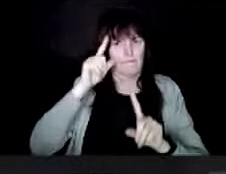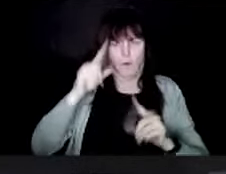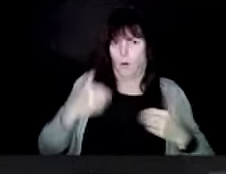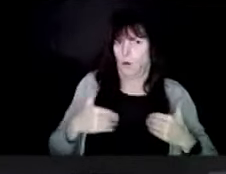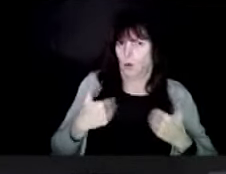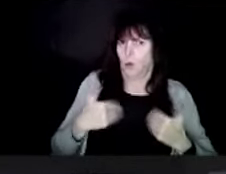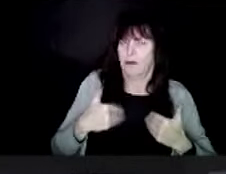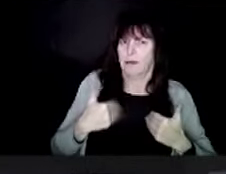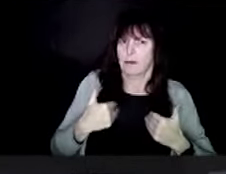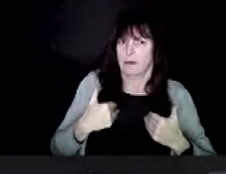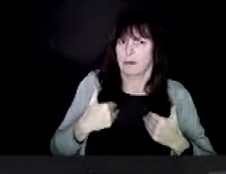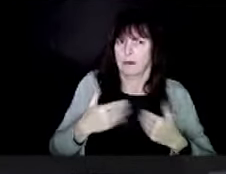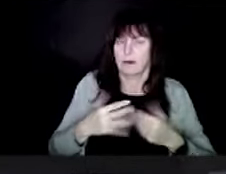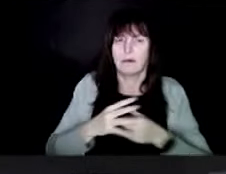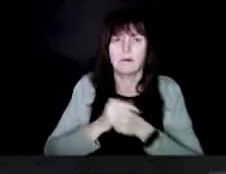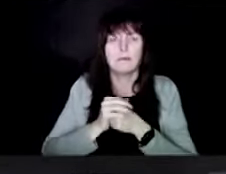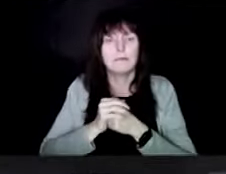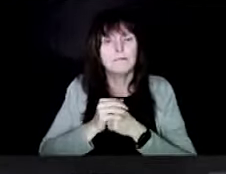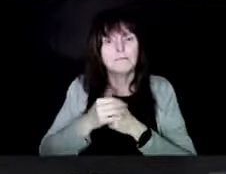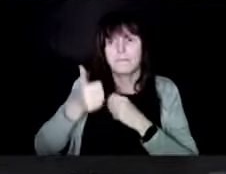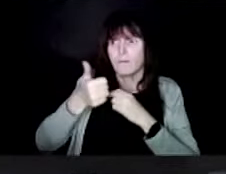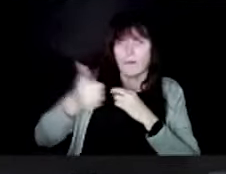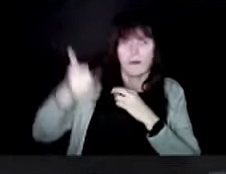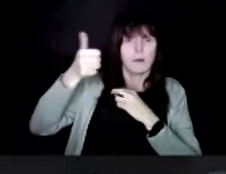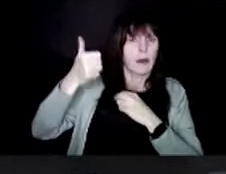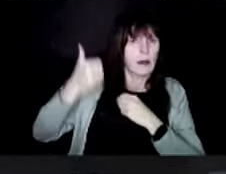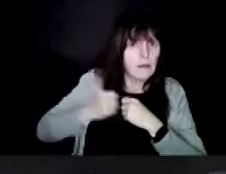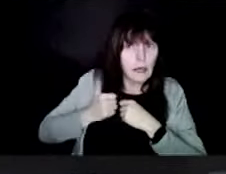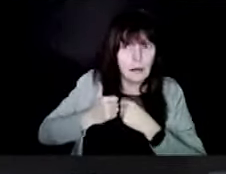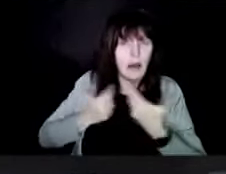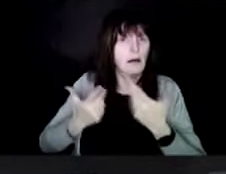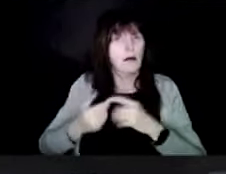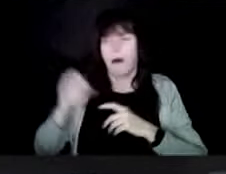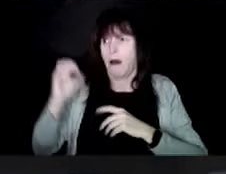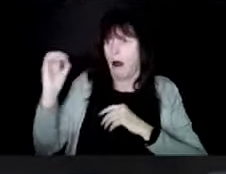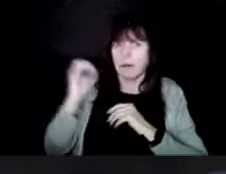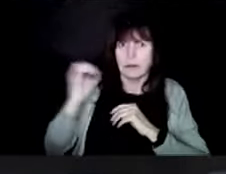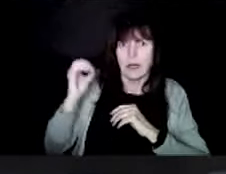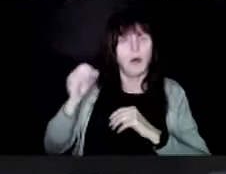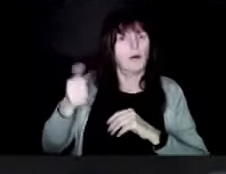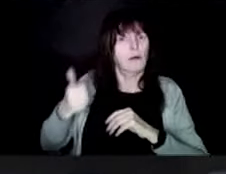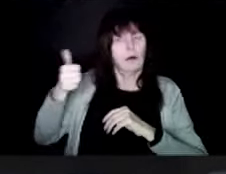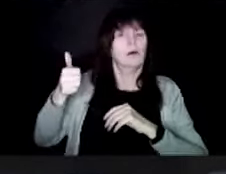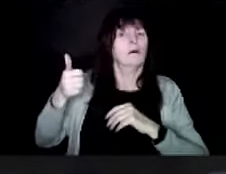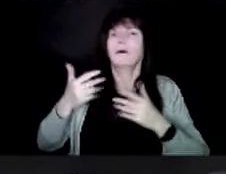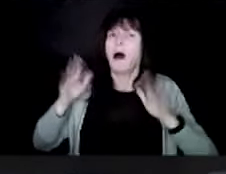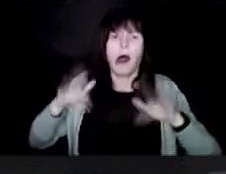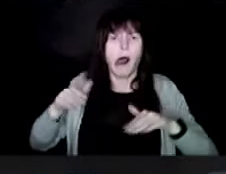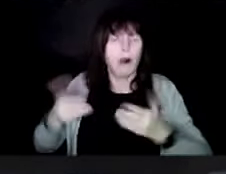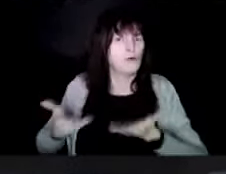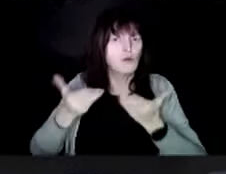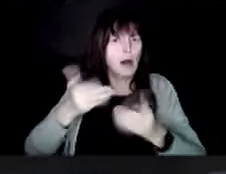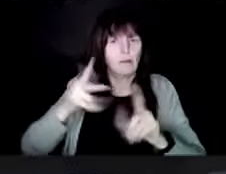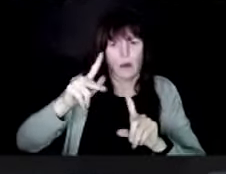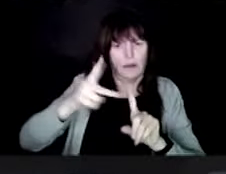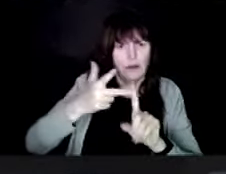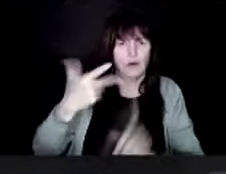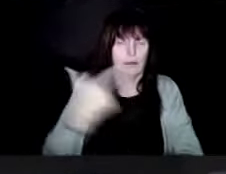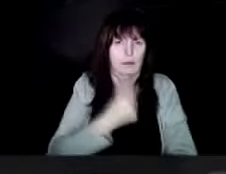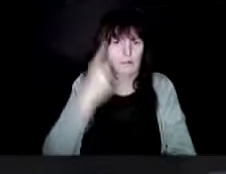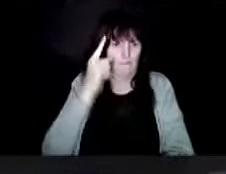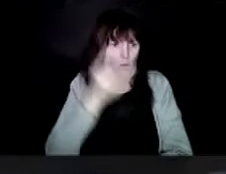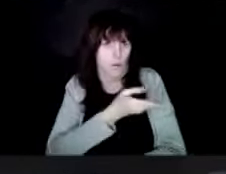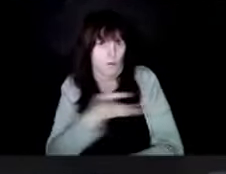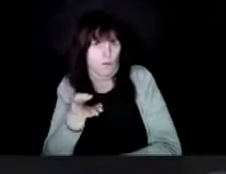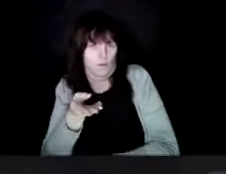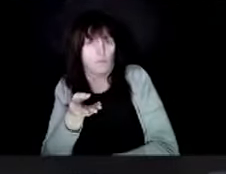Advisory Committee suggested a booster is necessary, given the high levels of protection we're currently seeing against severe outcomes. So